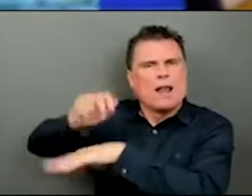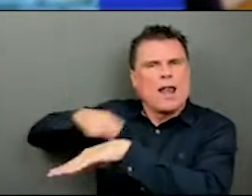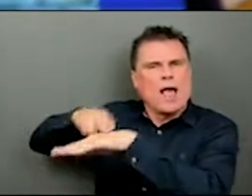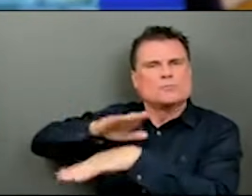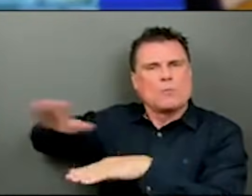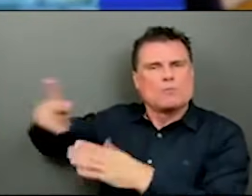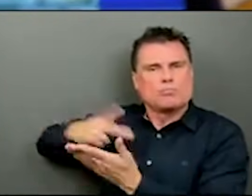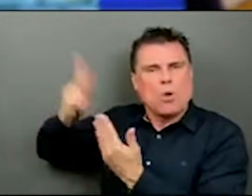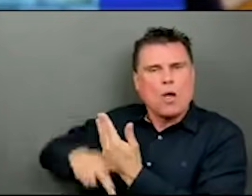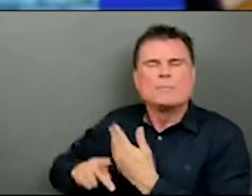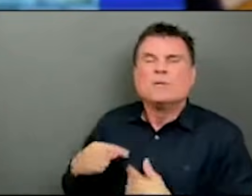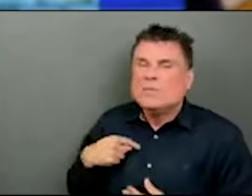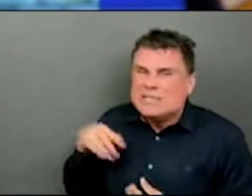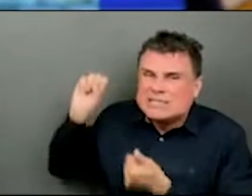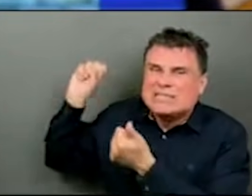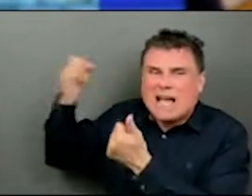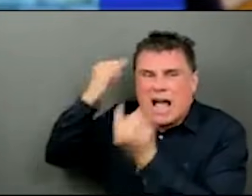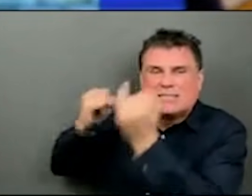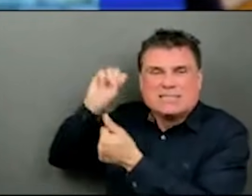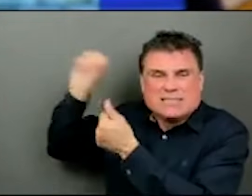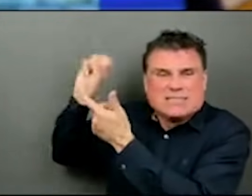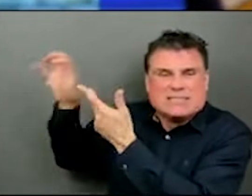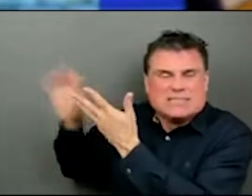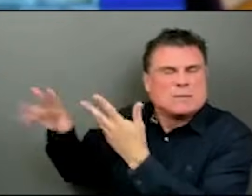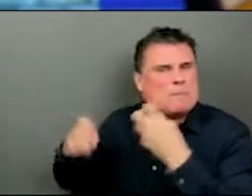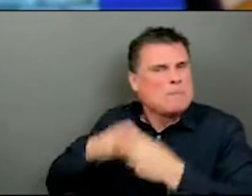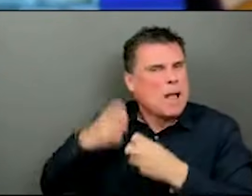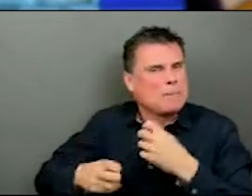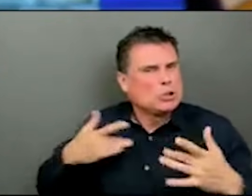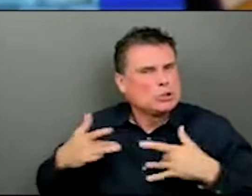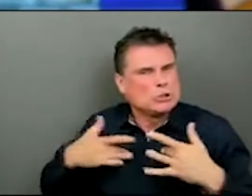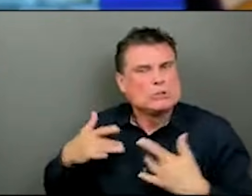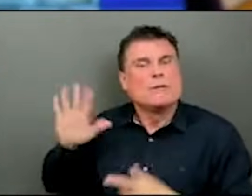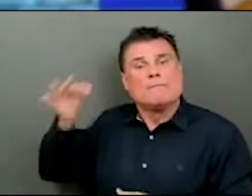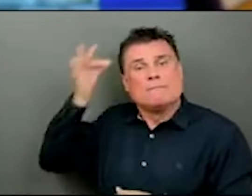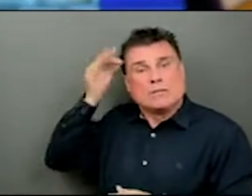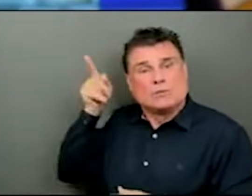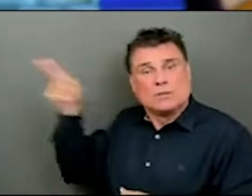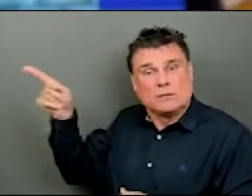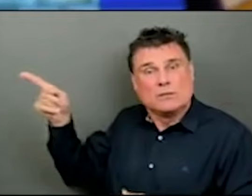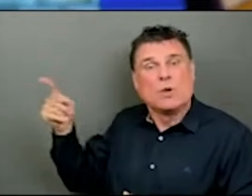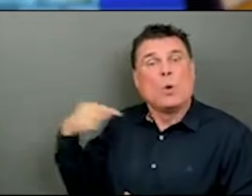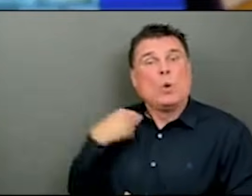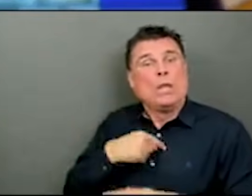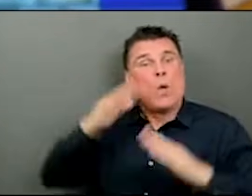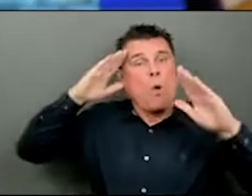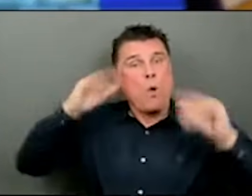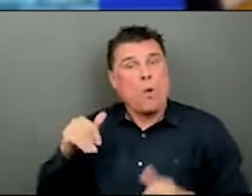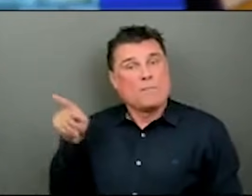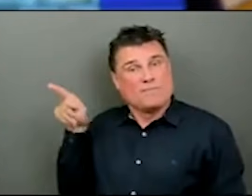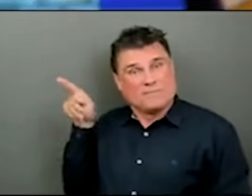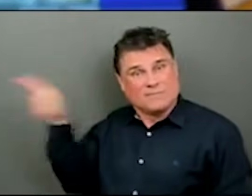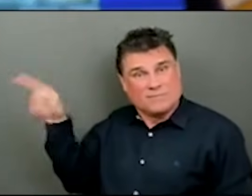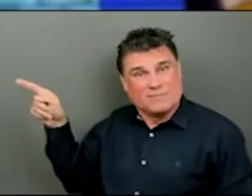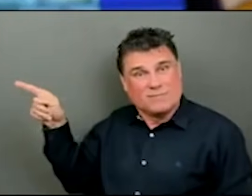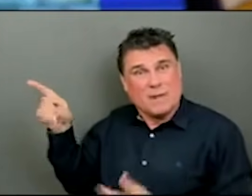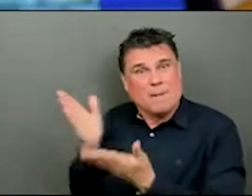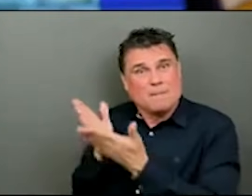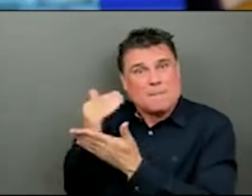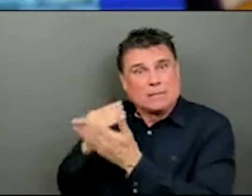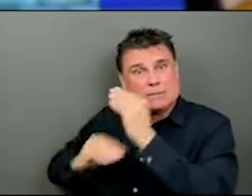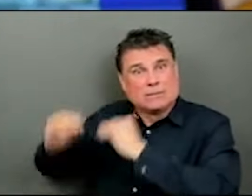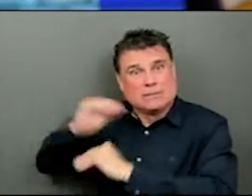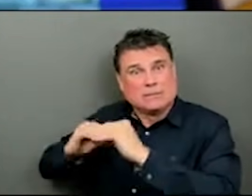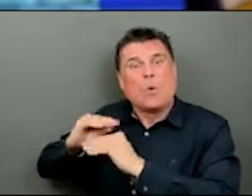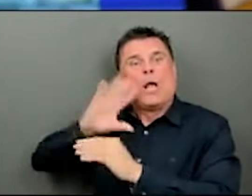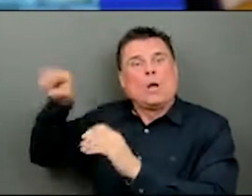identified those gaps, as did others. We raised the issues with the federal government, and we had hoped that their budget, the day before our budget, would